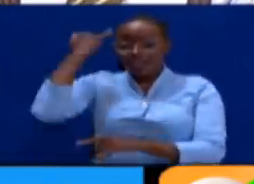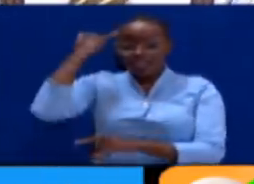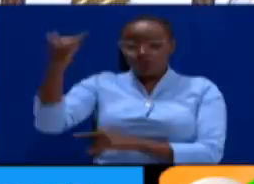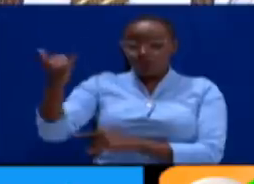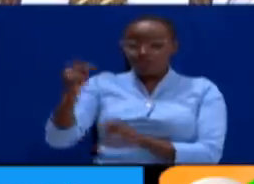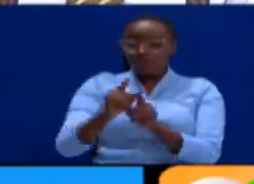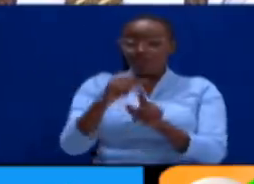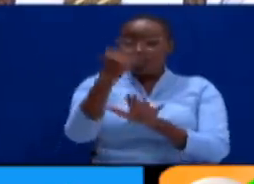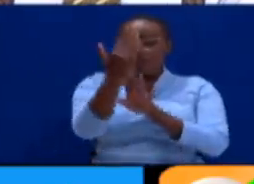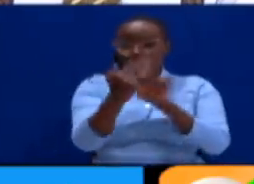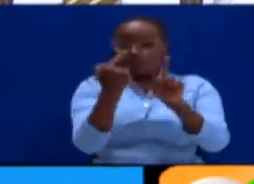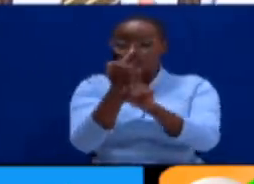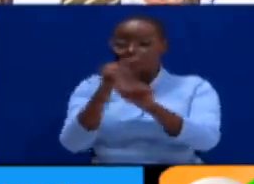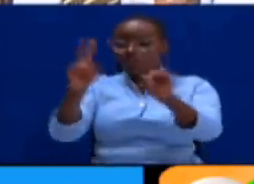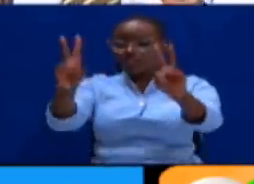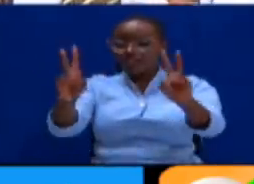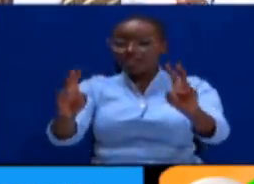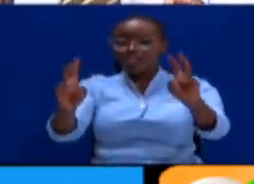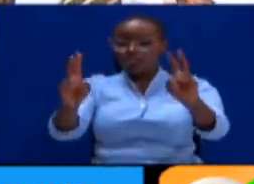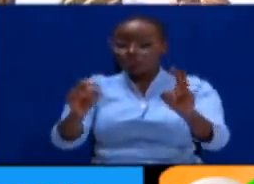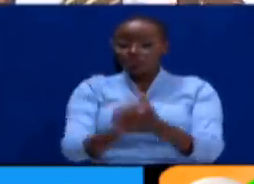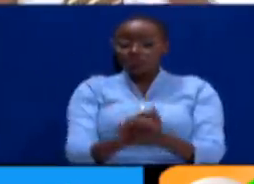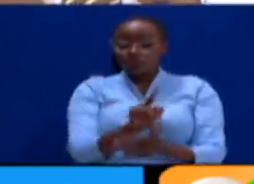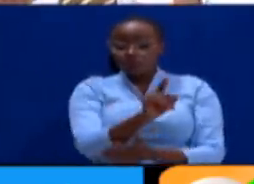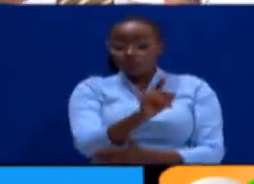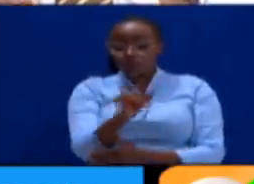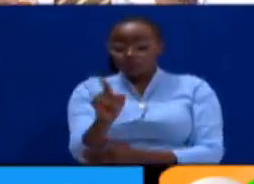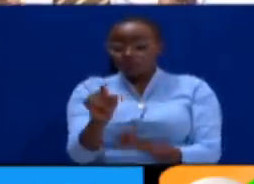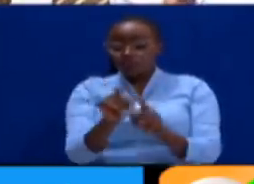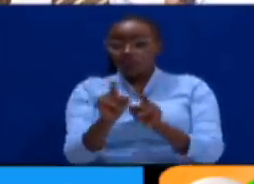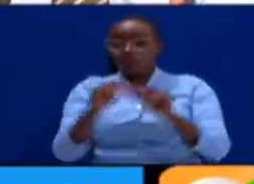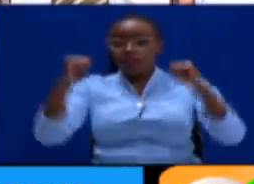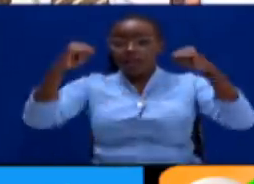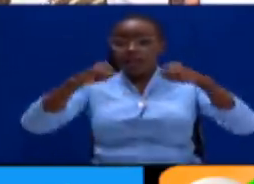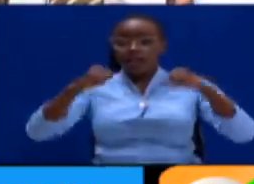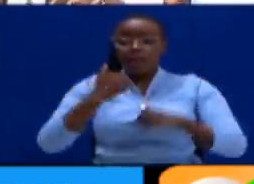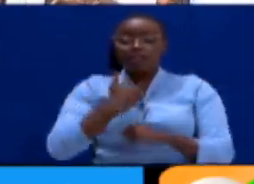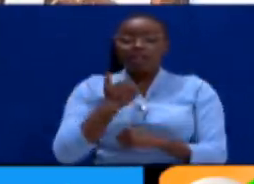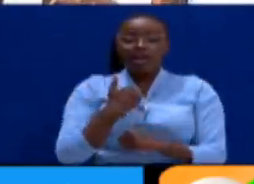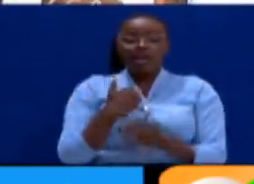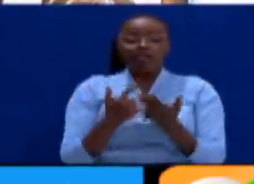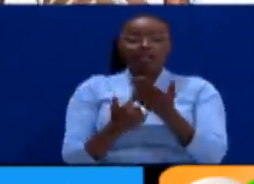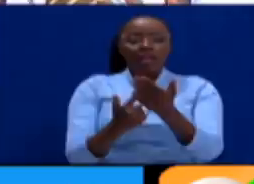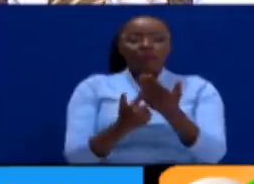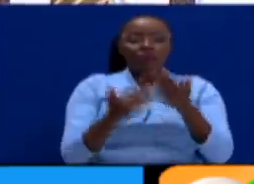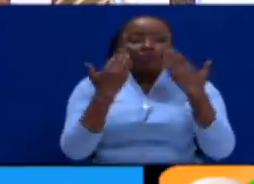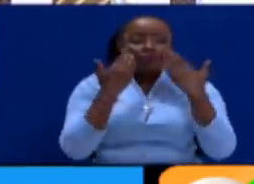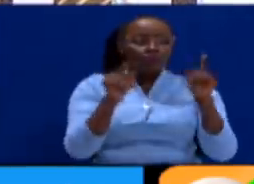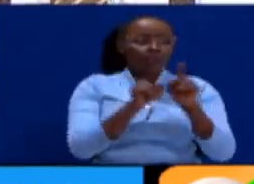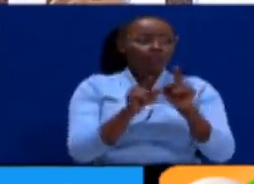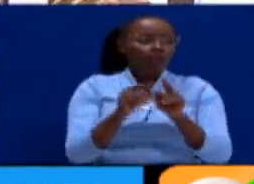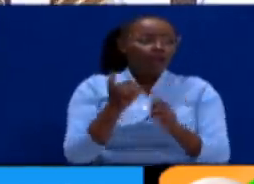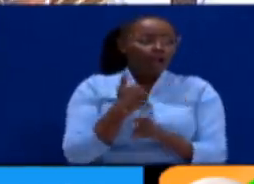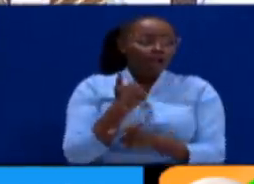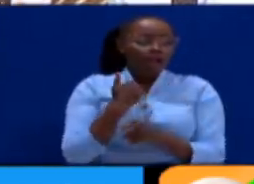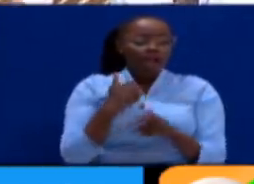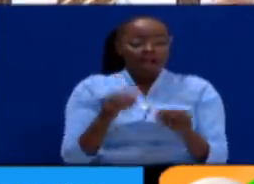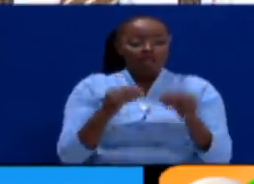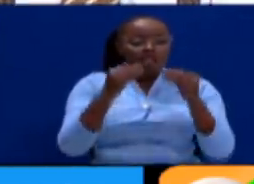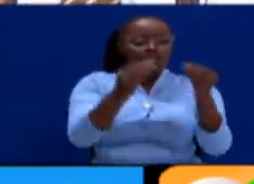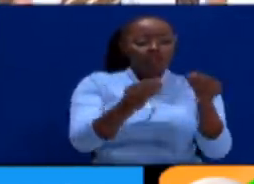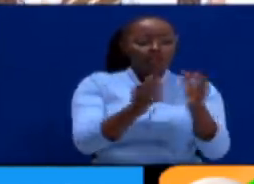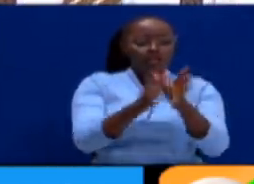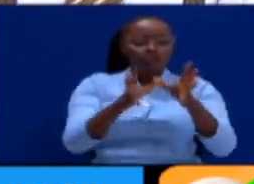and your approach to different issues. So for you to then enter into that agreement, you have negotiated, you actually have given and taken.